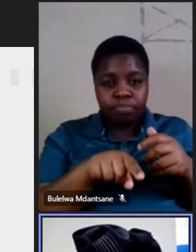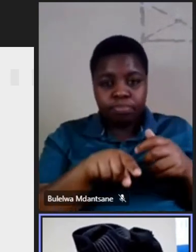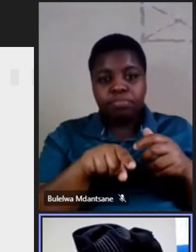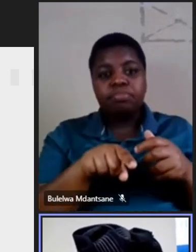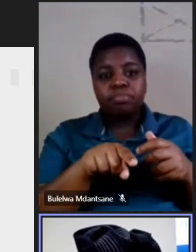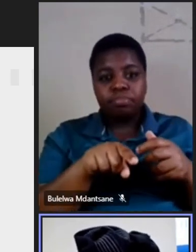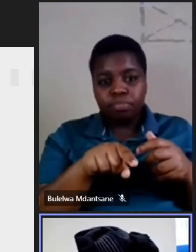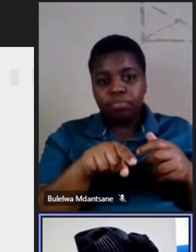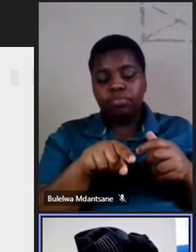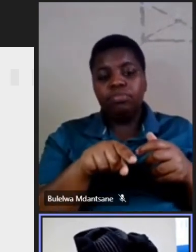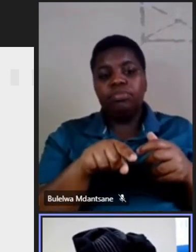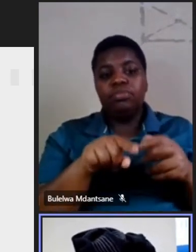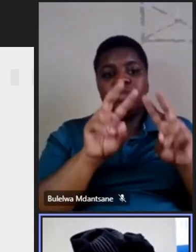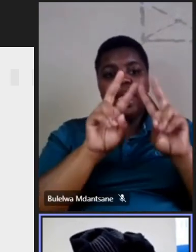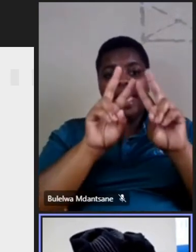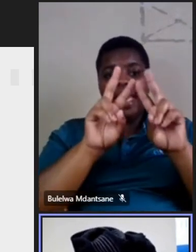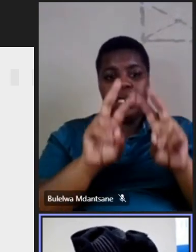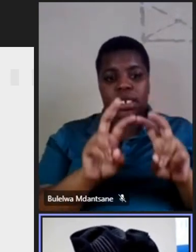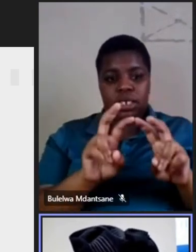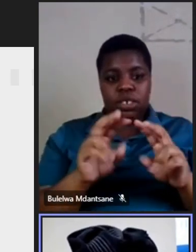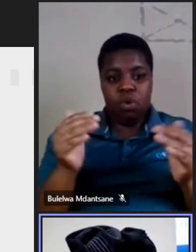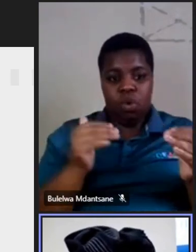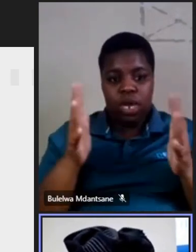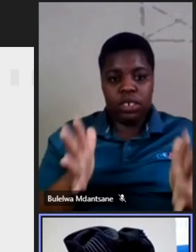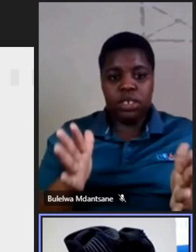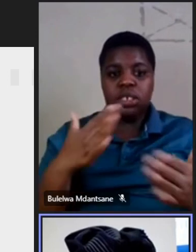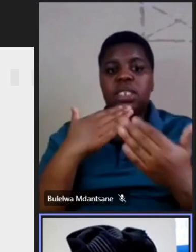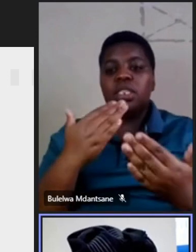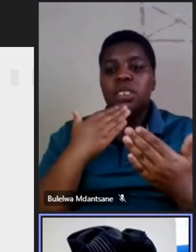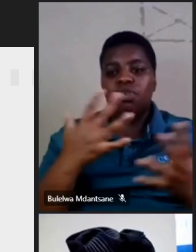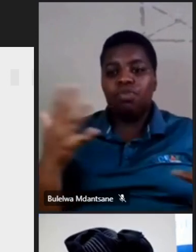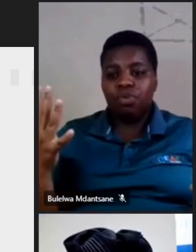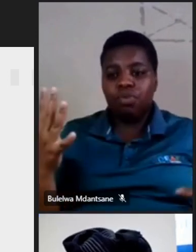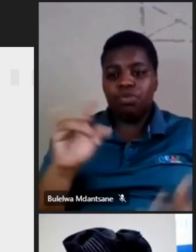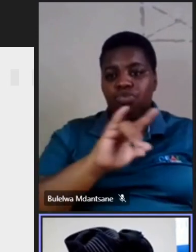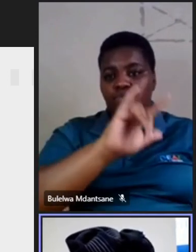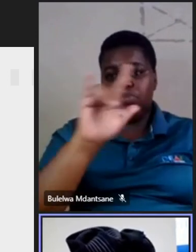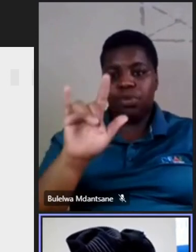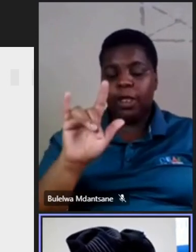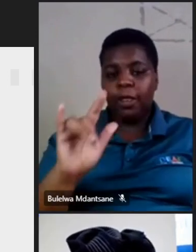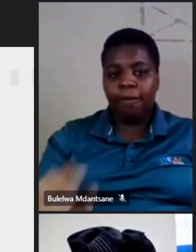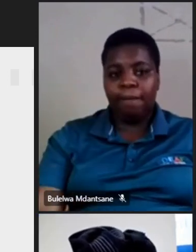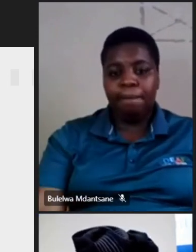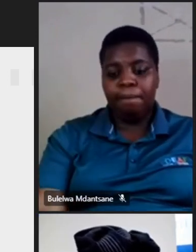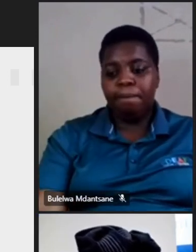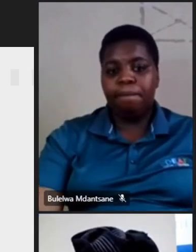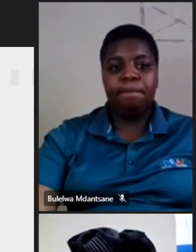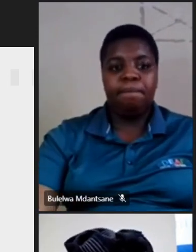participating organizers. Thank you very much. Thank you to everyone.